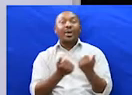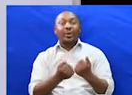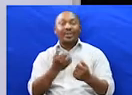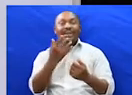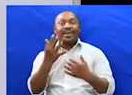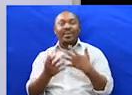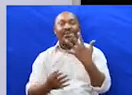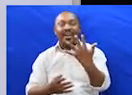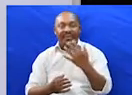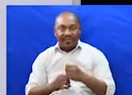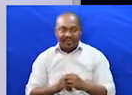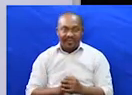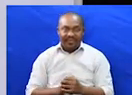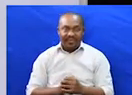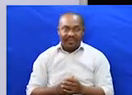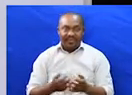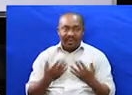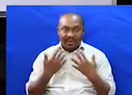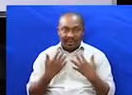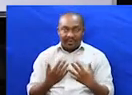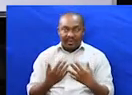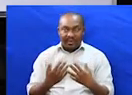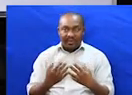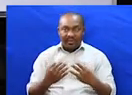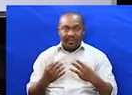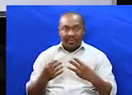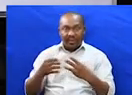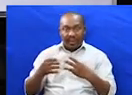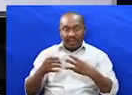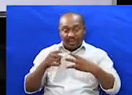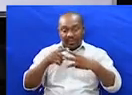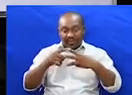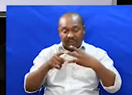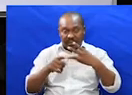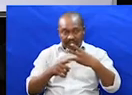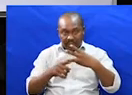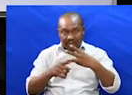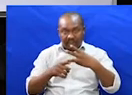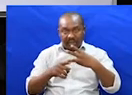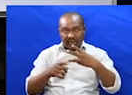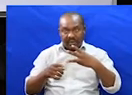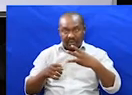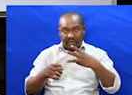Also, the nucleotide, as we saw in this structure, it consists